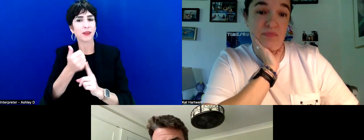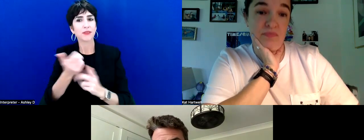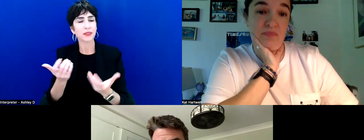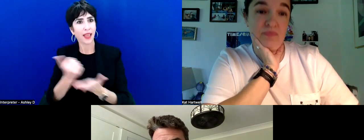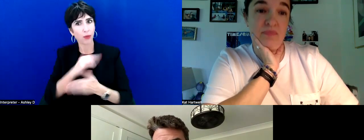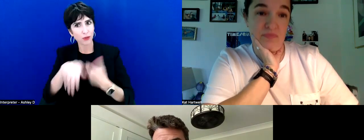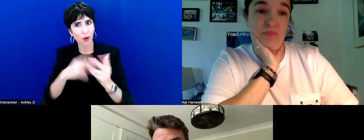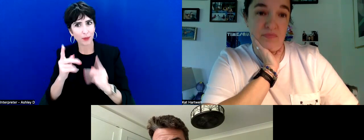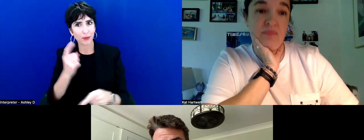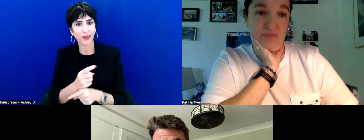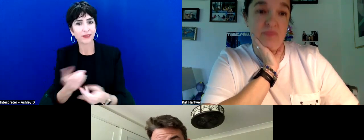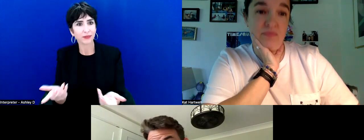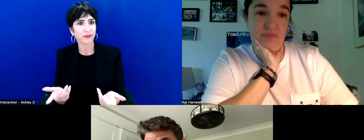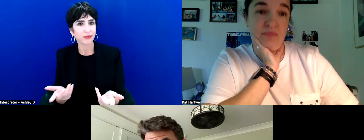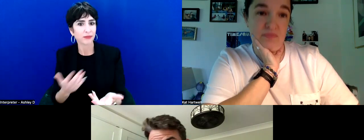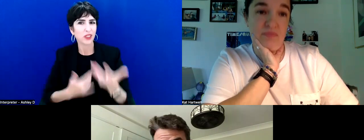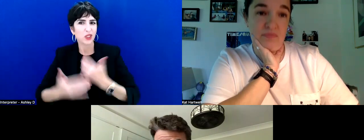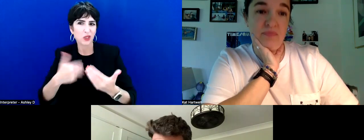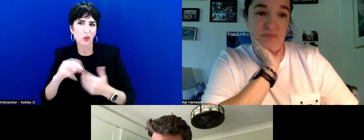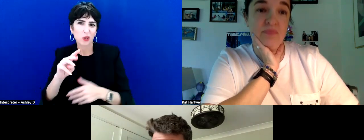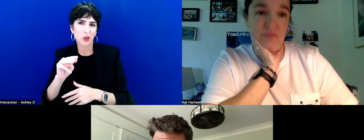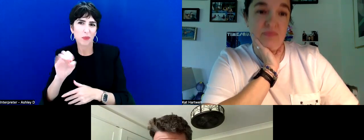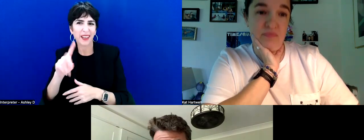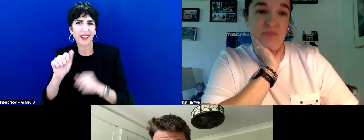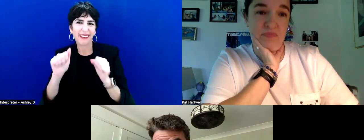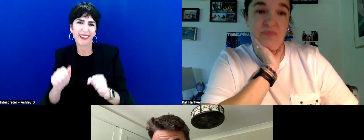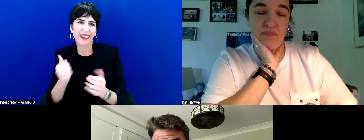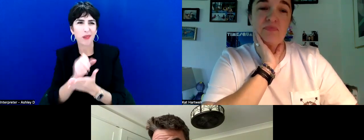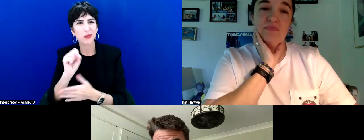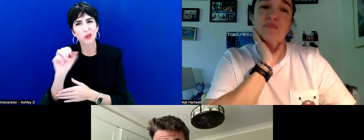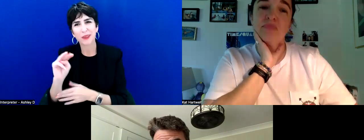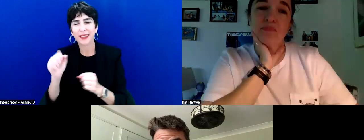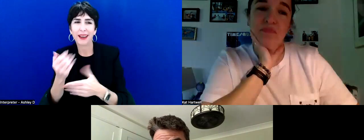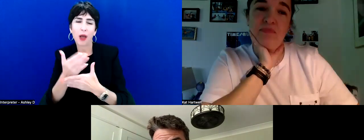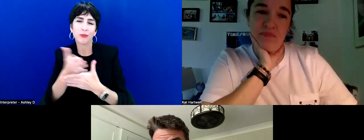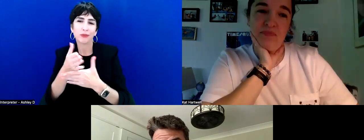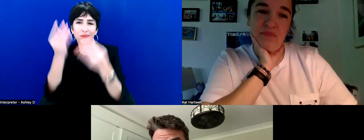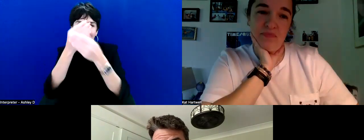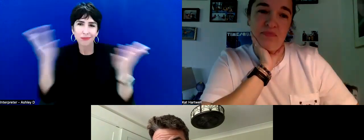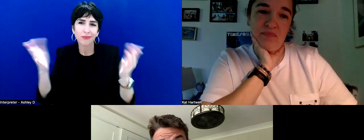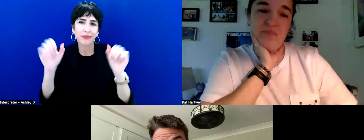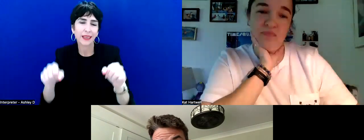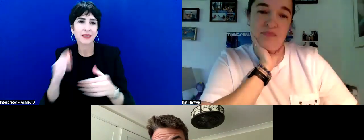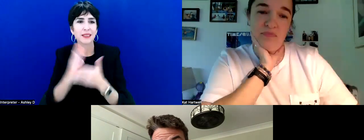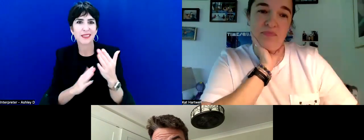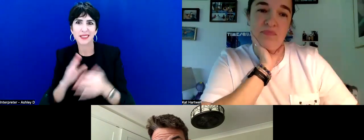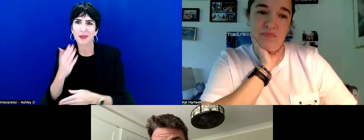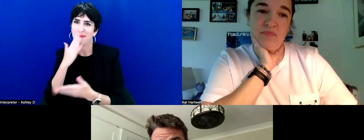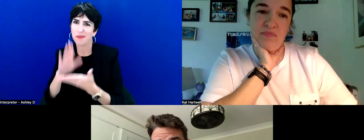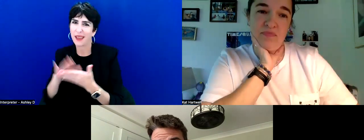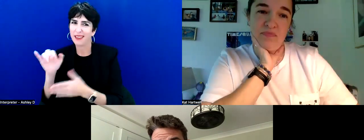helps all of us, right? I mean, social media can be good for that. It can help to spread good word. I mean, it helps spread a lot of junky word too,